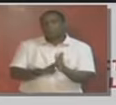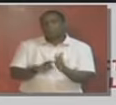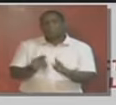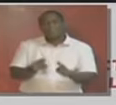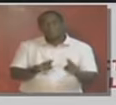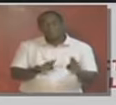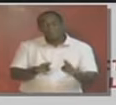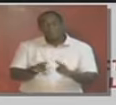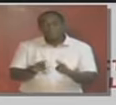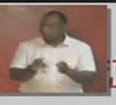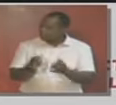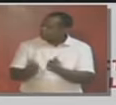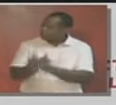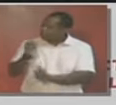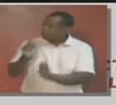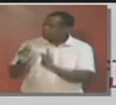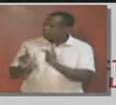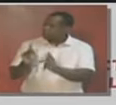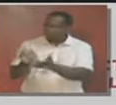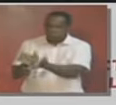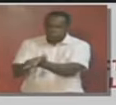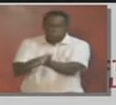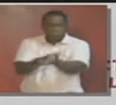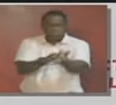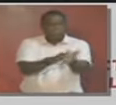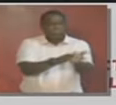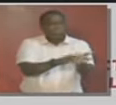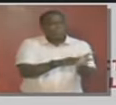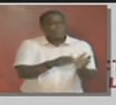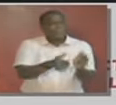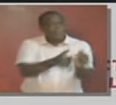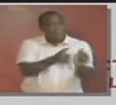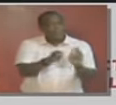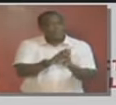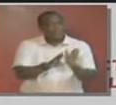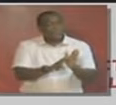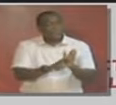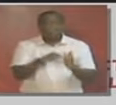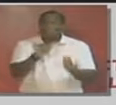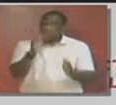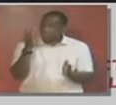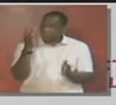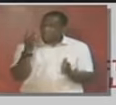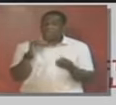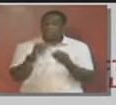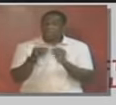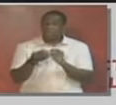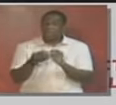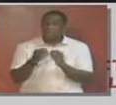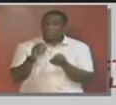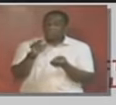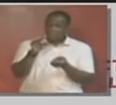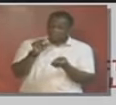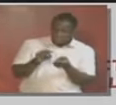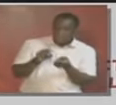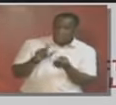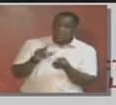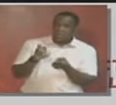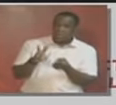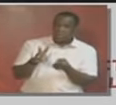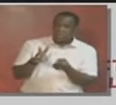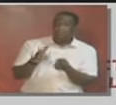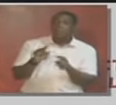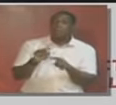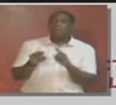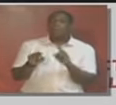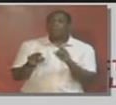to in order to keep the numbers low. So the numbers that we're seeing changing in one county